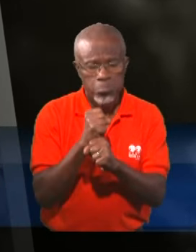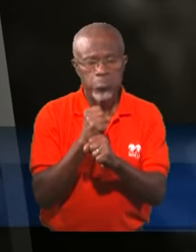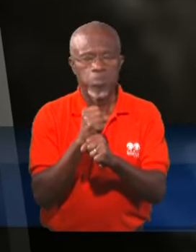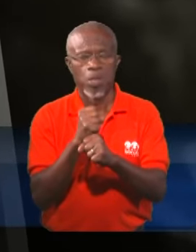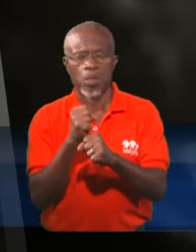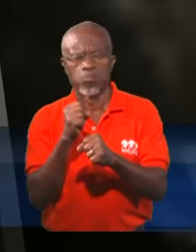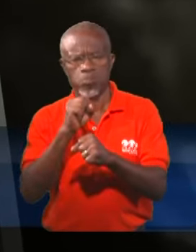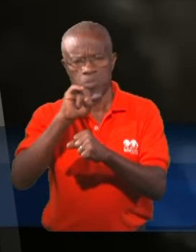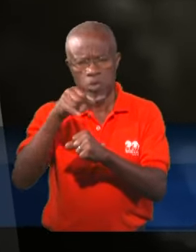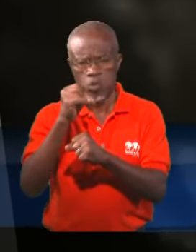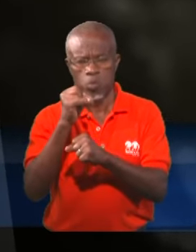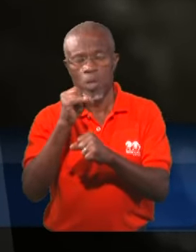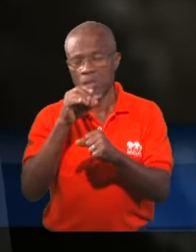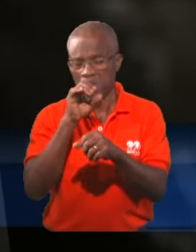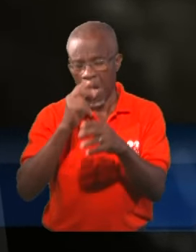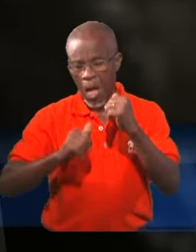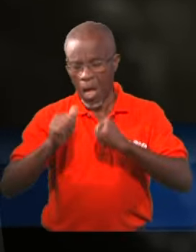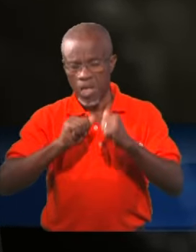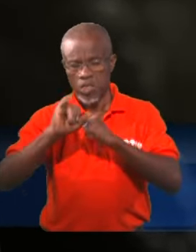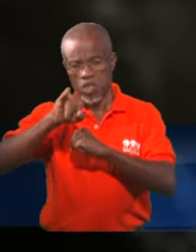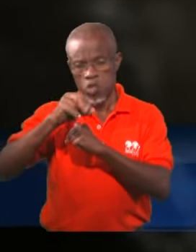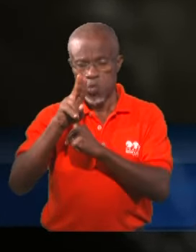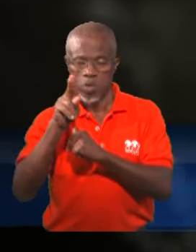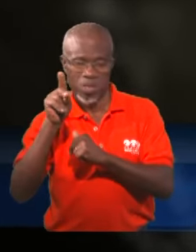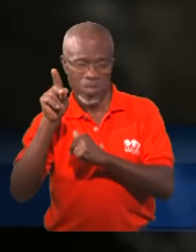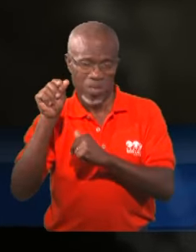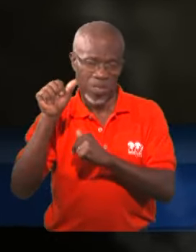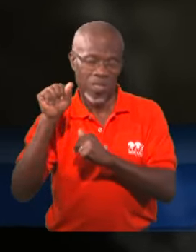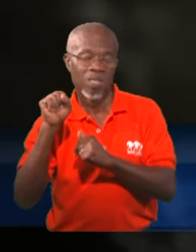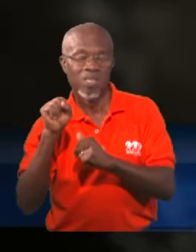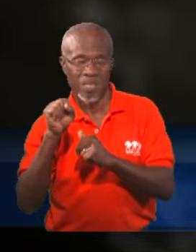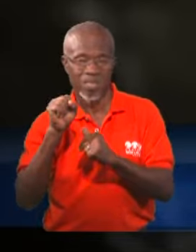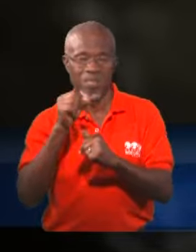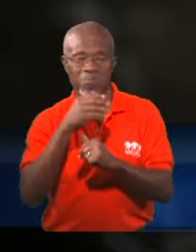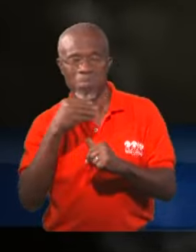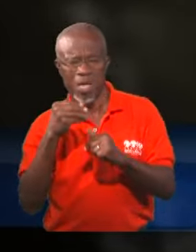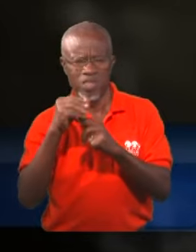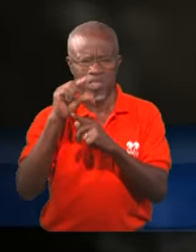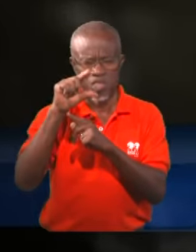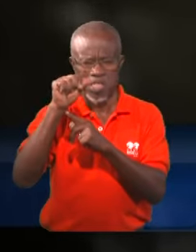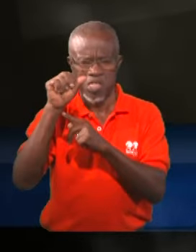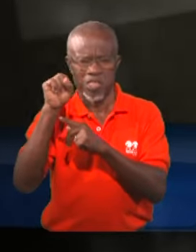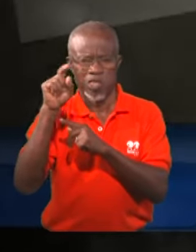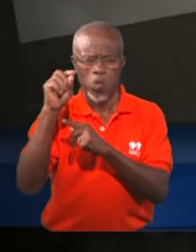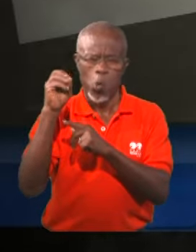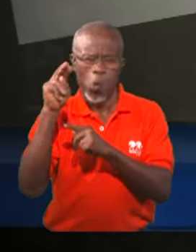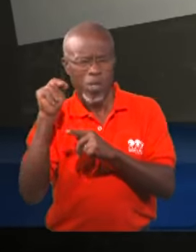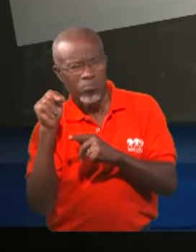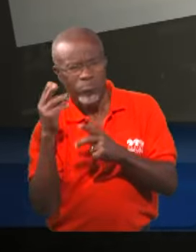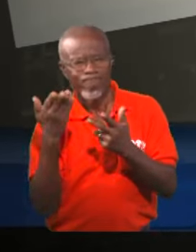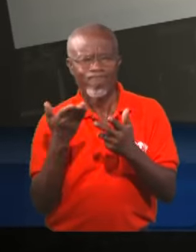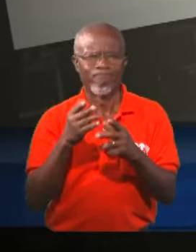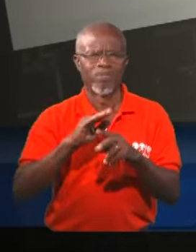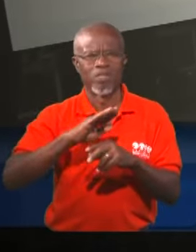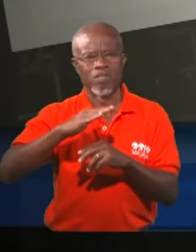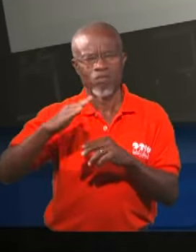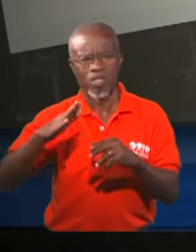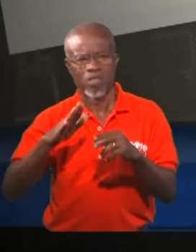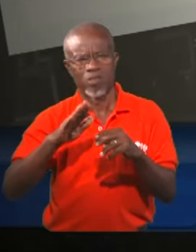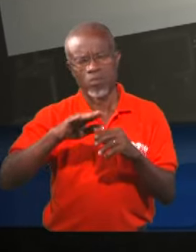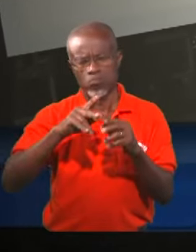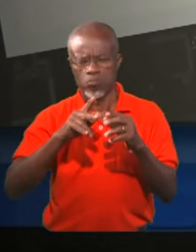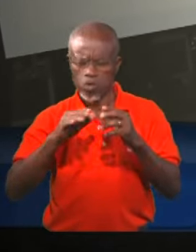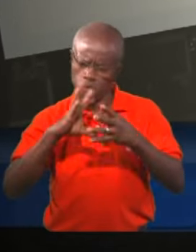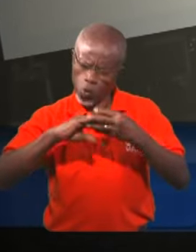as Judas in Andrew Lloyd Webber's Jesus Christ Superstar and Gaston in Beauty and the Beast. In April, Mr. De Bique made his play